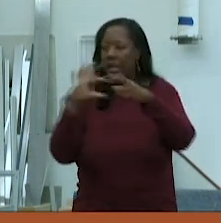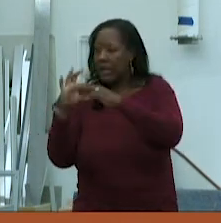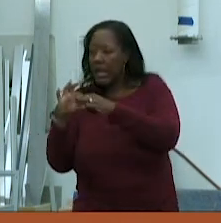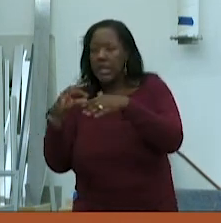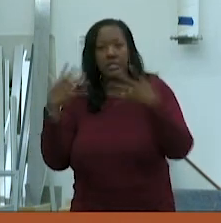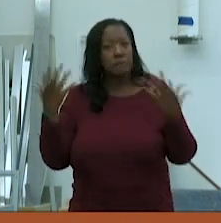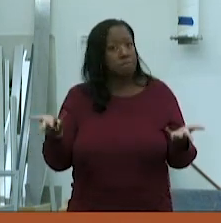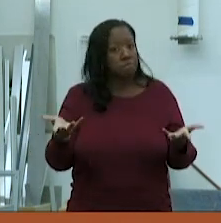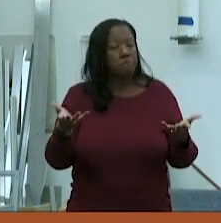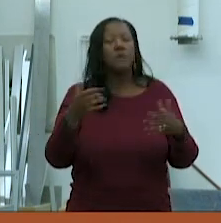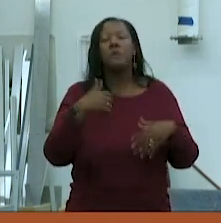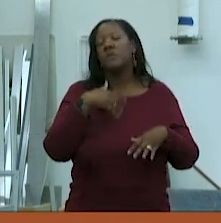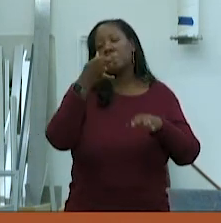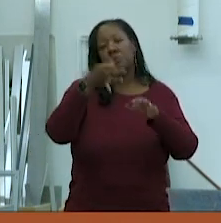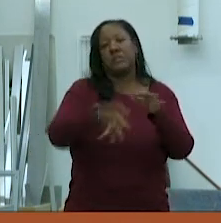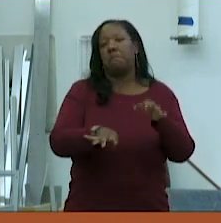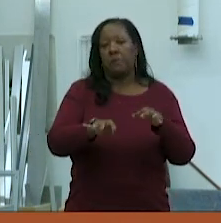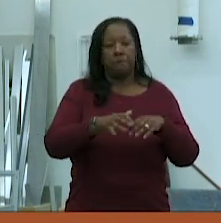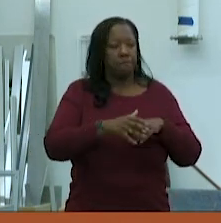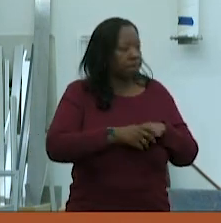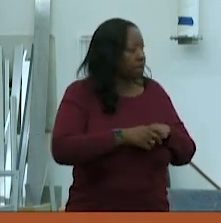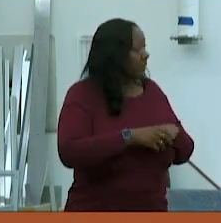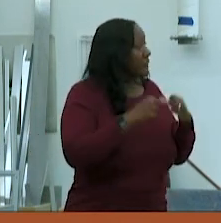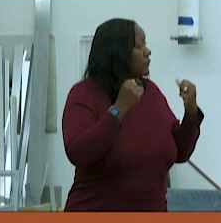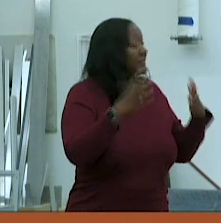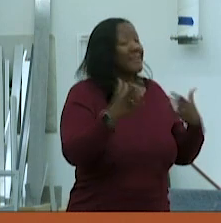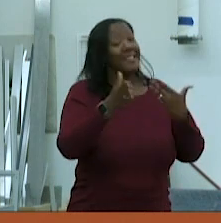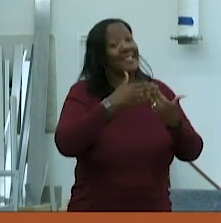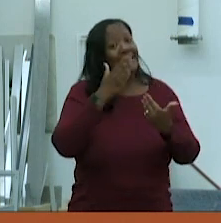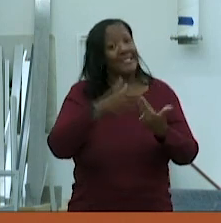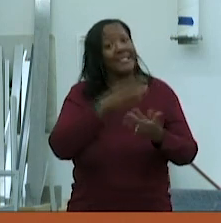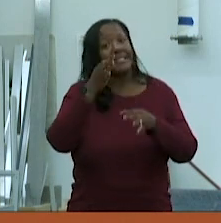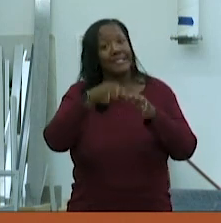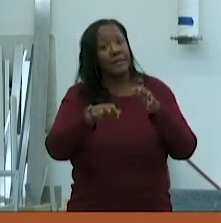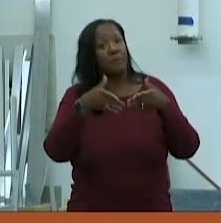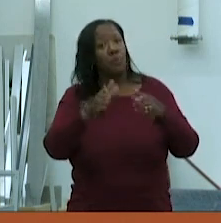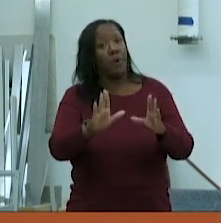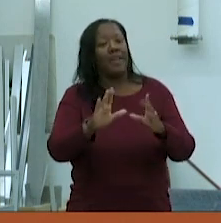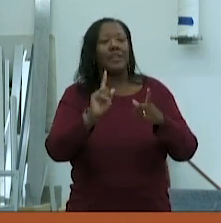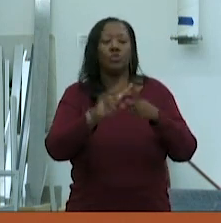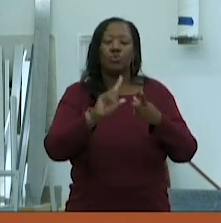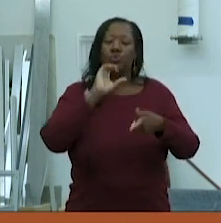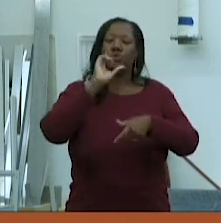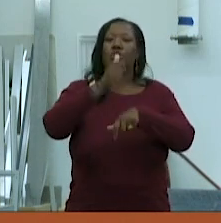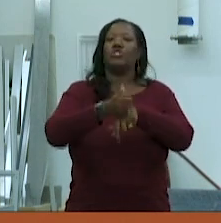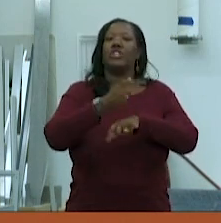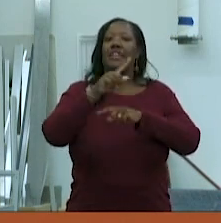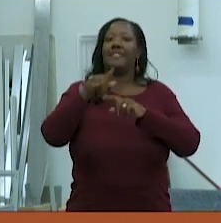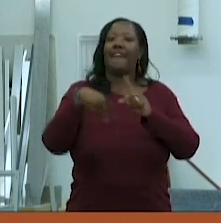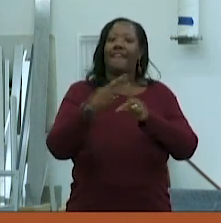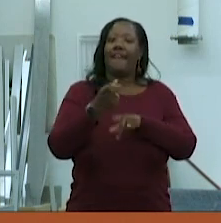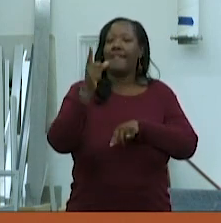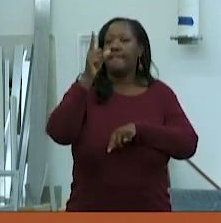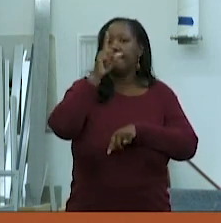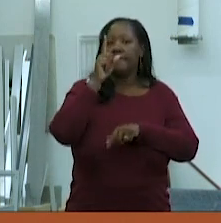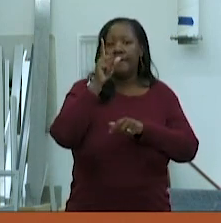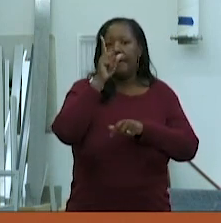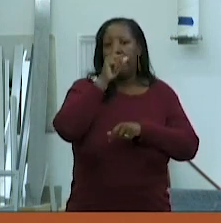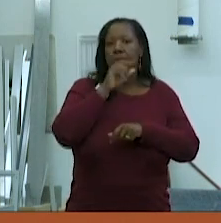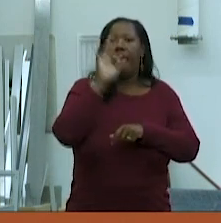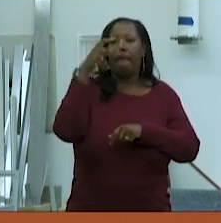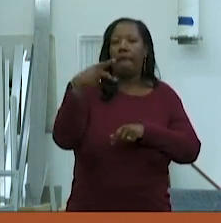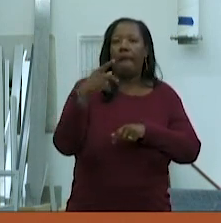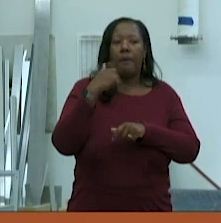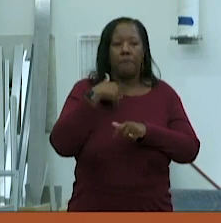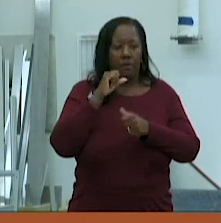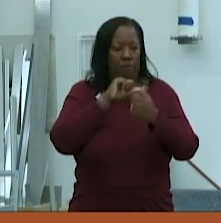that. So there's a lot of really easy ways and simple ways and cost-effective ways to initiate that mock-up and prototyping phase without having to